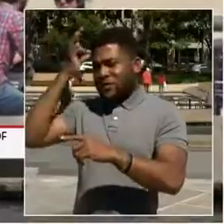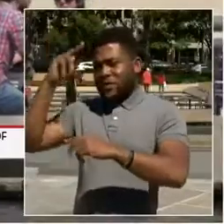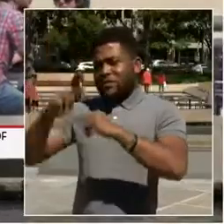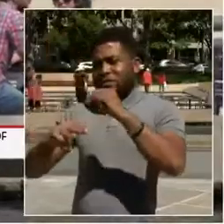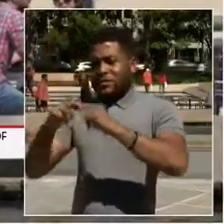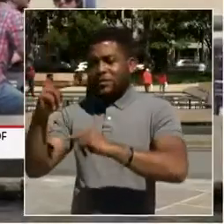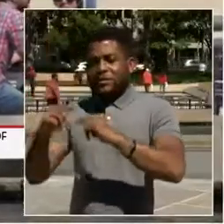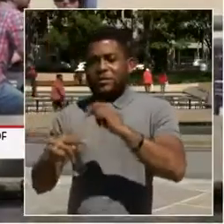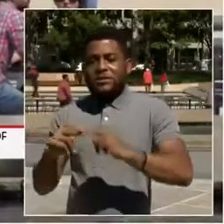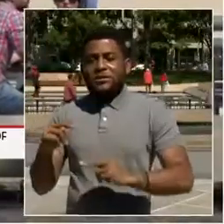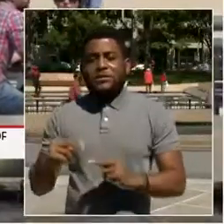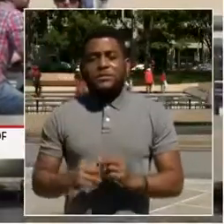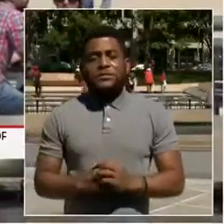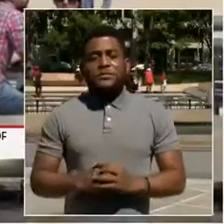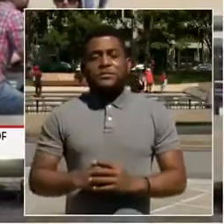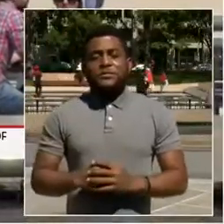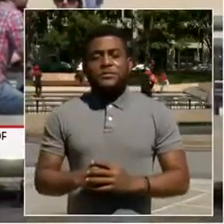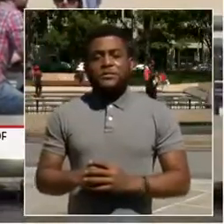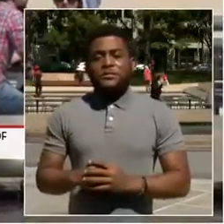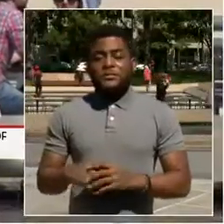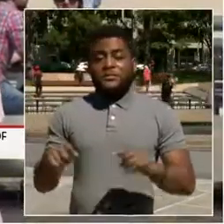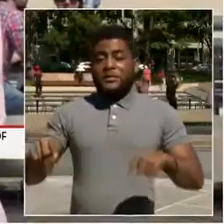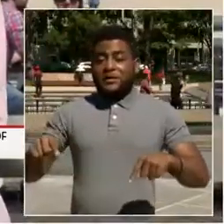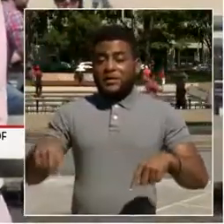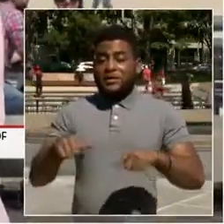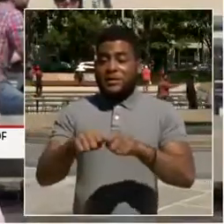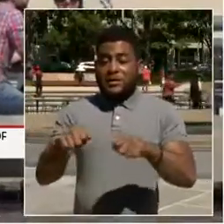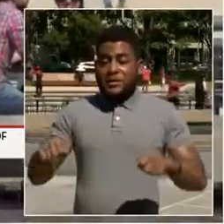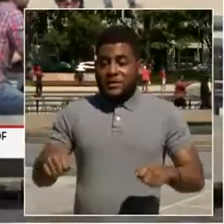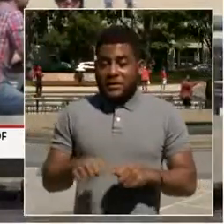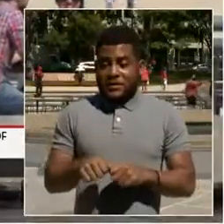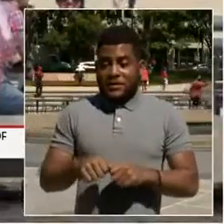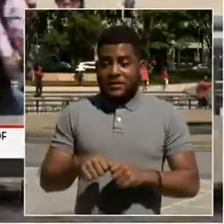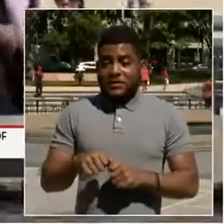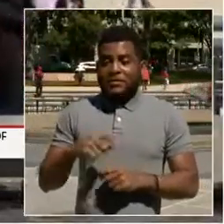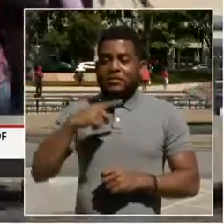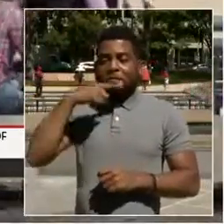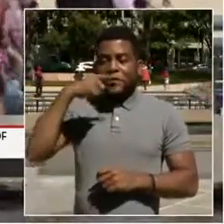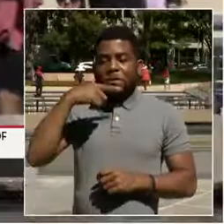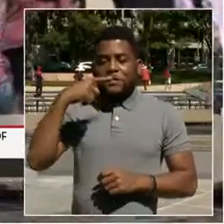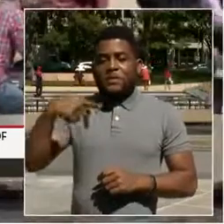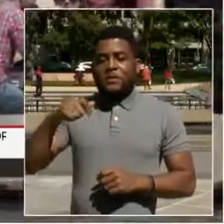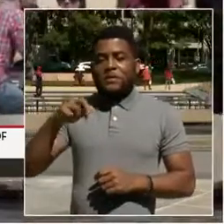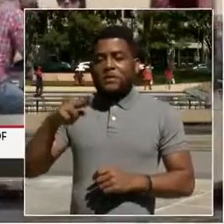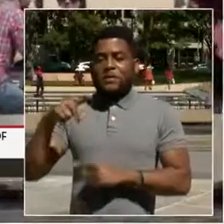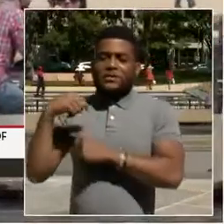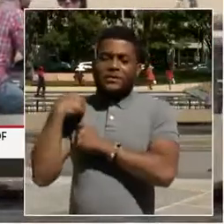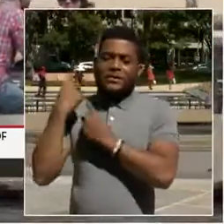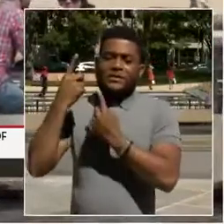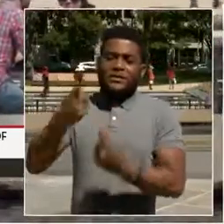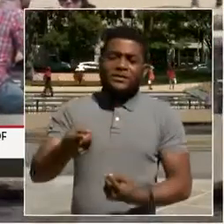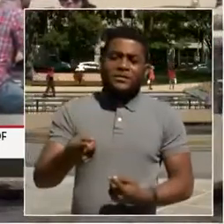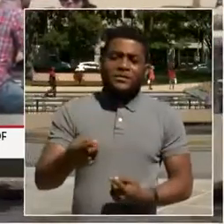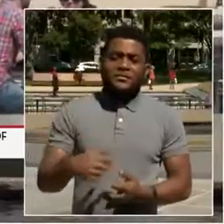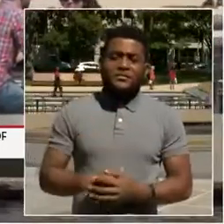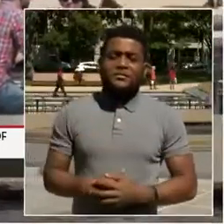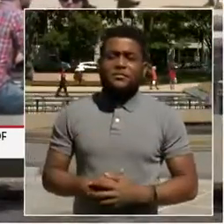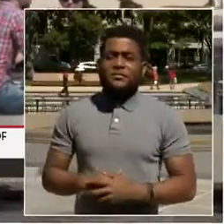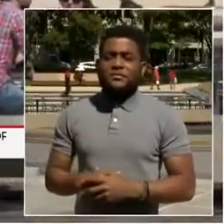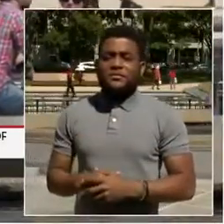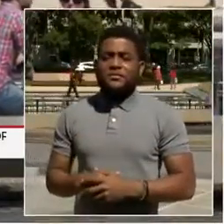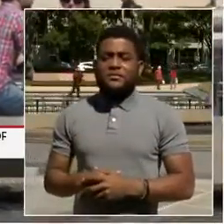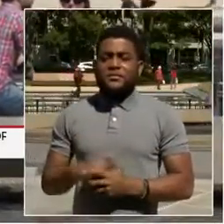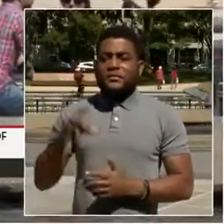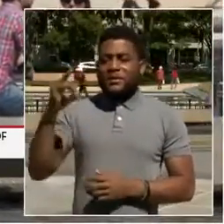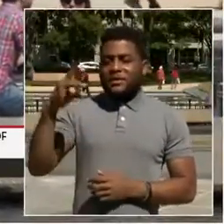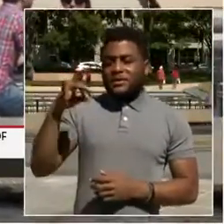Franklin Square has been a public park, however, since the 1850s, when there was